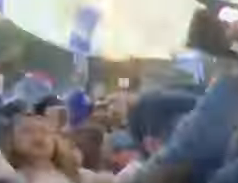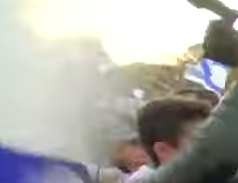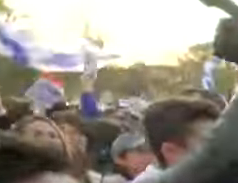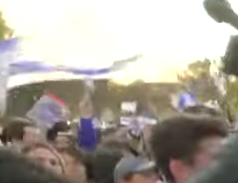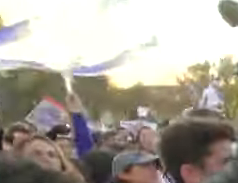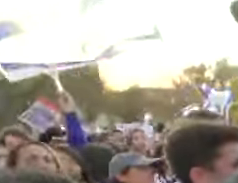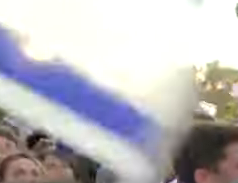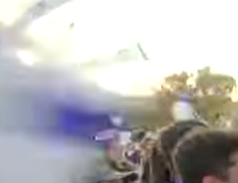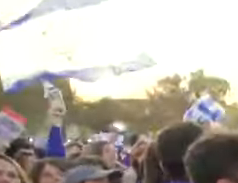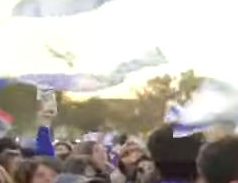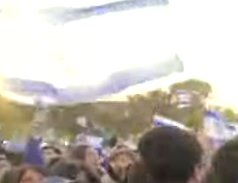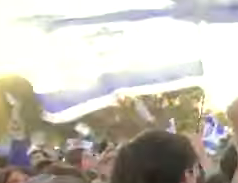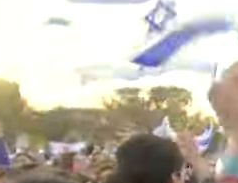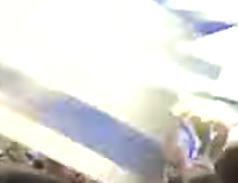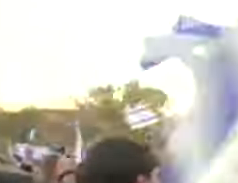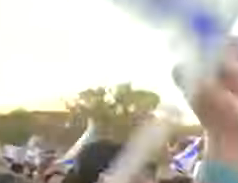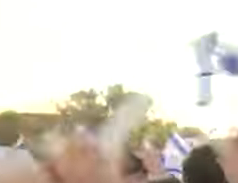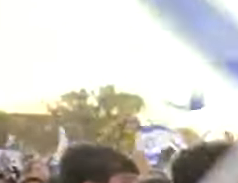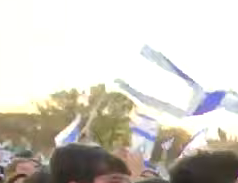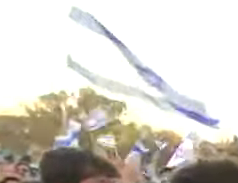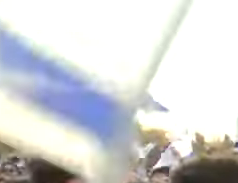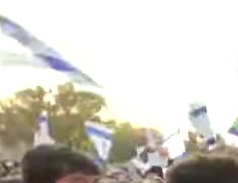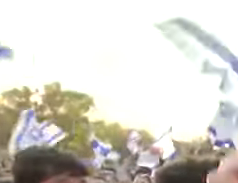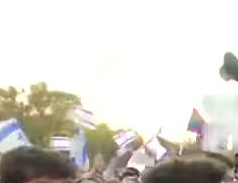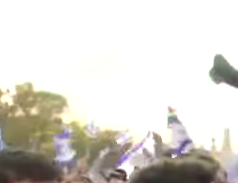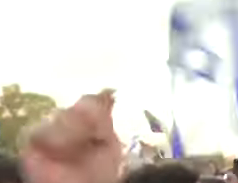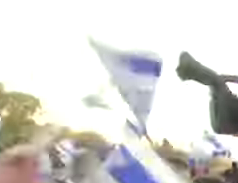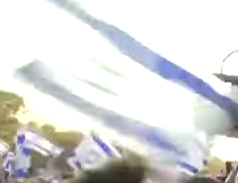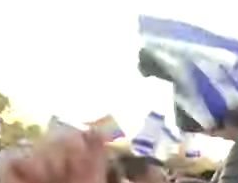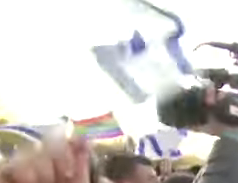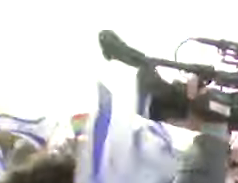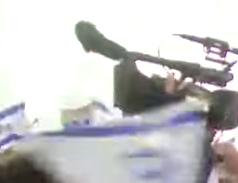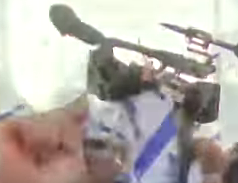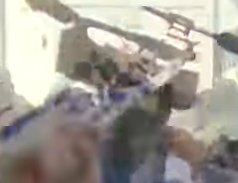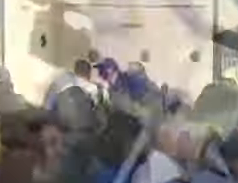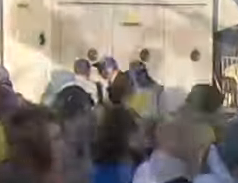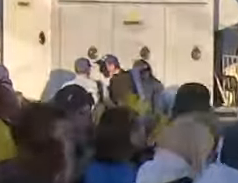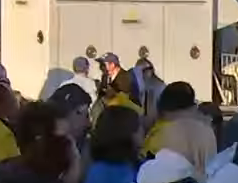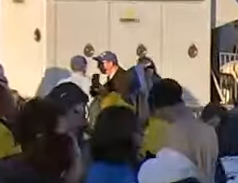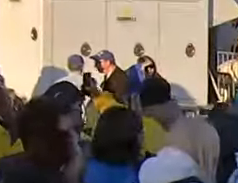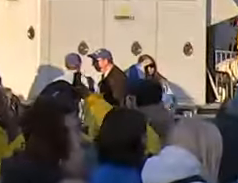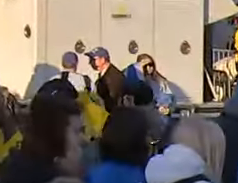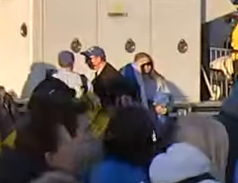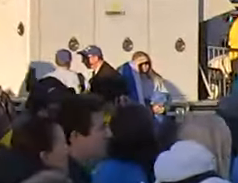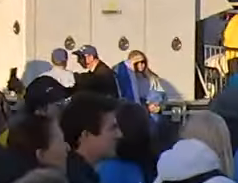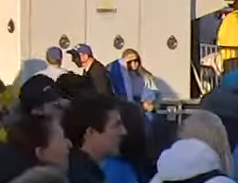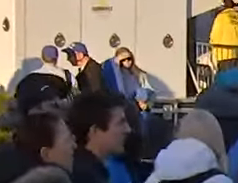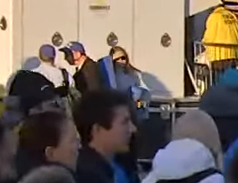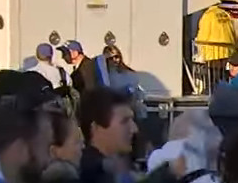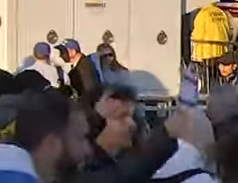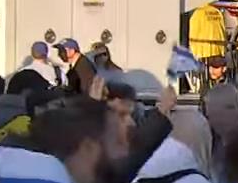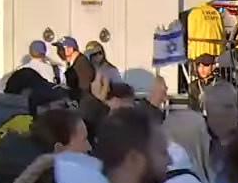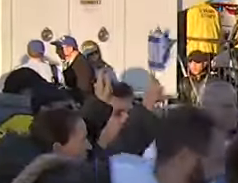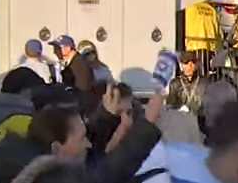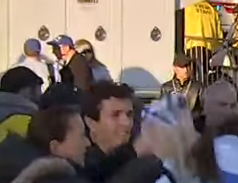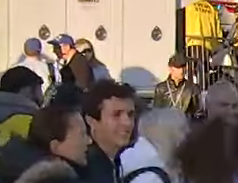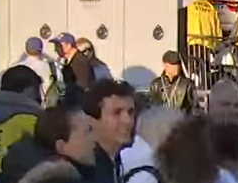Israel, Am Israel, Am Israel, Am Israel, Am Israel,